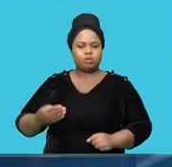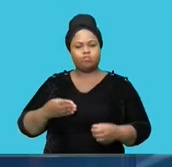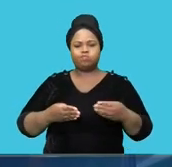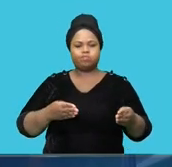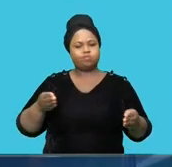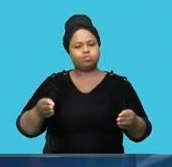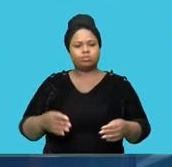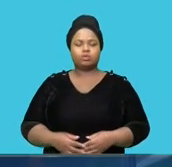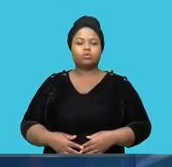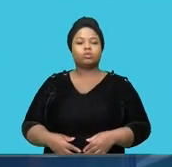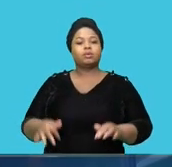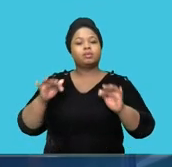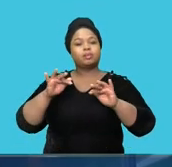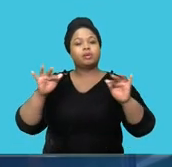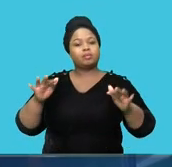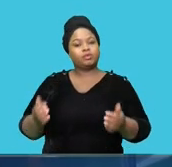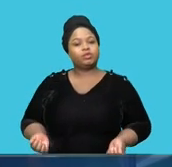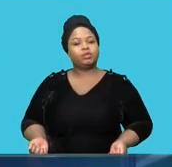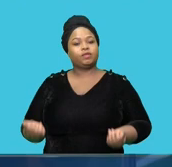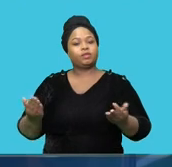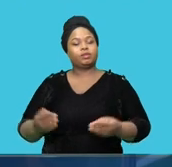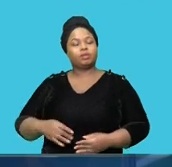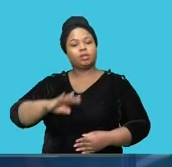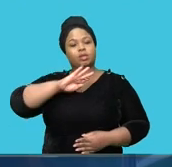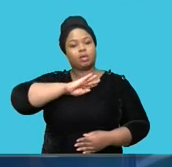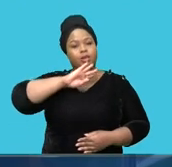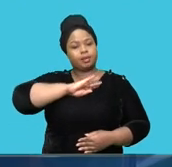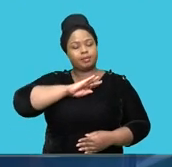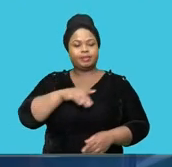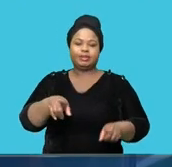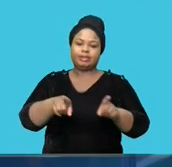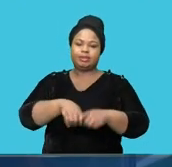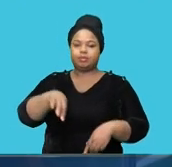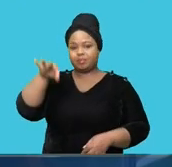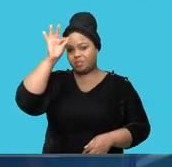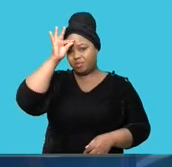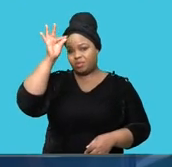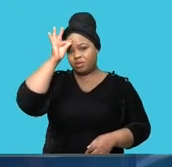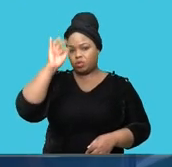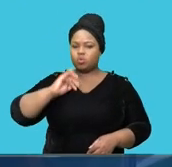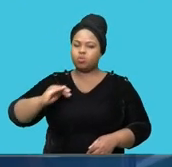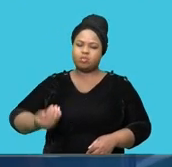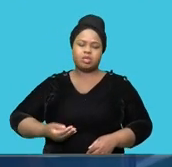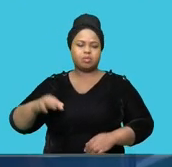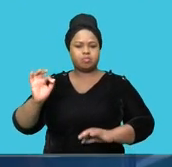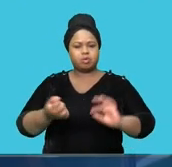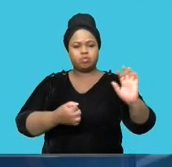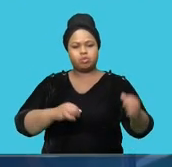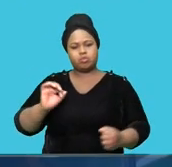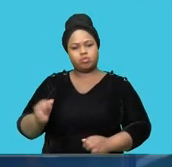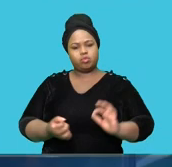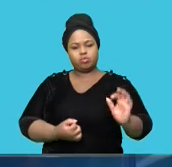In public service, in the armed forces, as well as in the police, and in many local